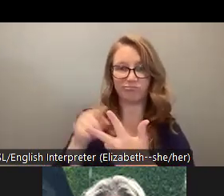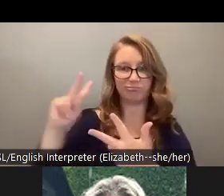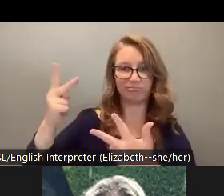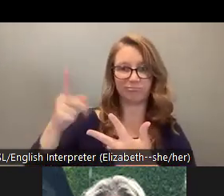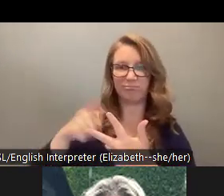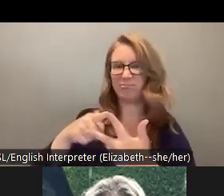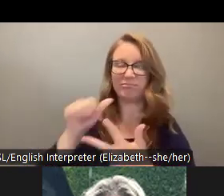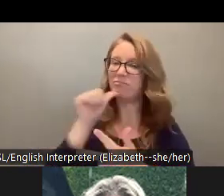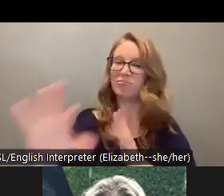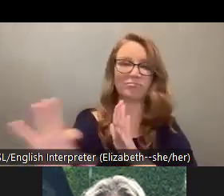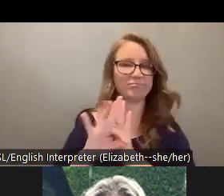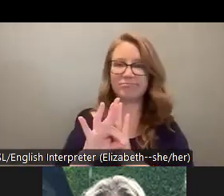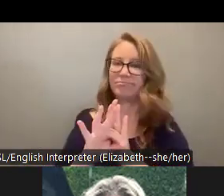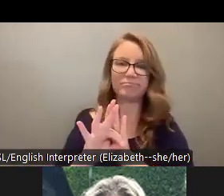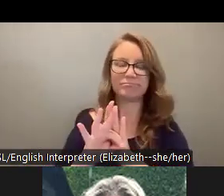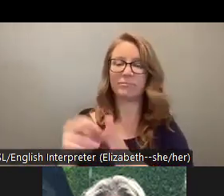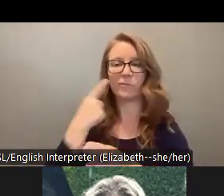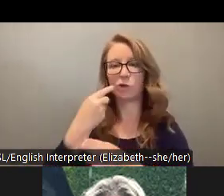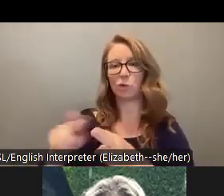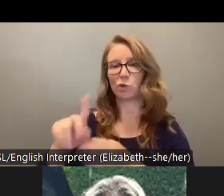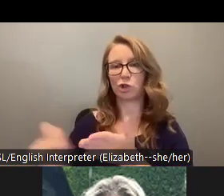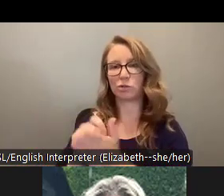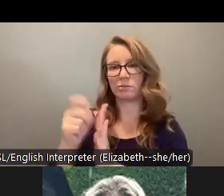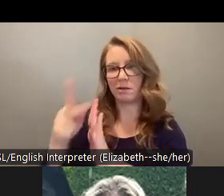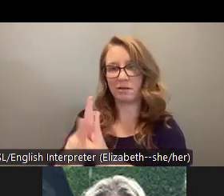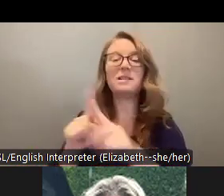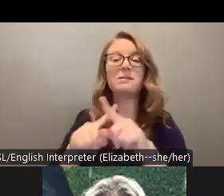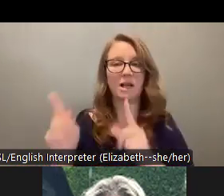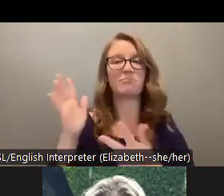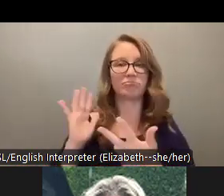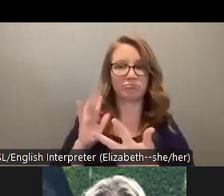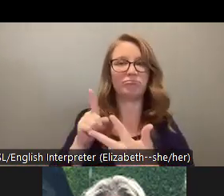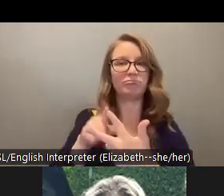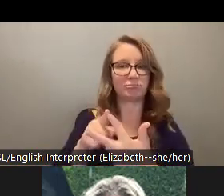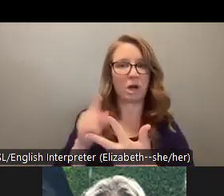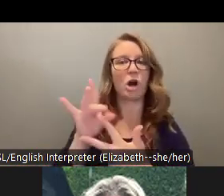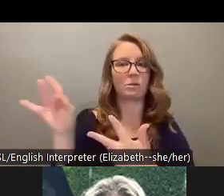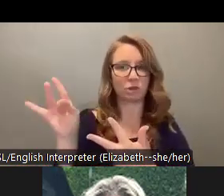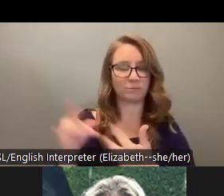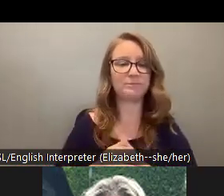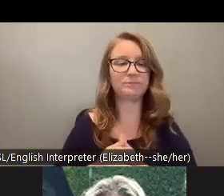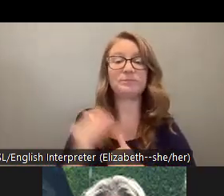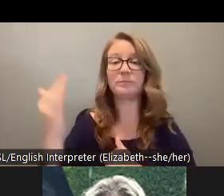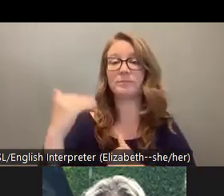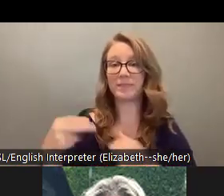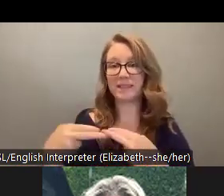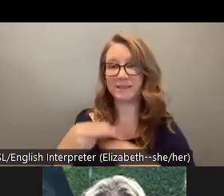again was not one of the chosen short-term enrollment policy, but was one of the original options on there. So next slide,